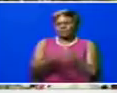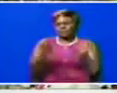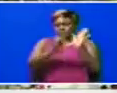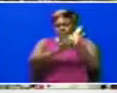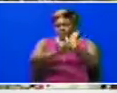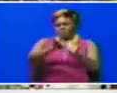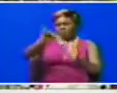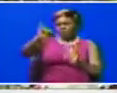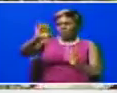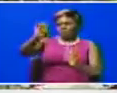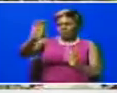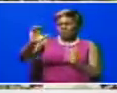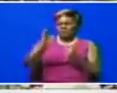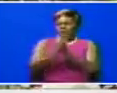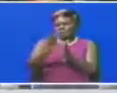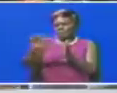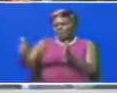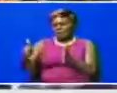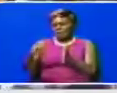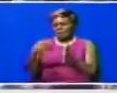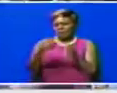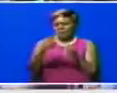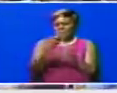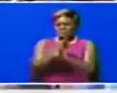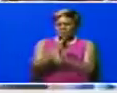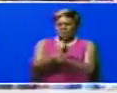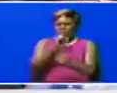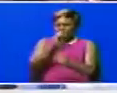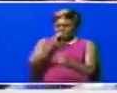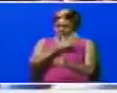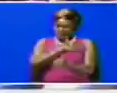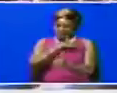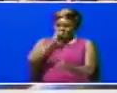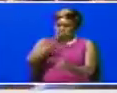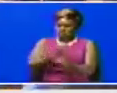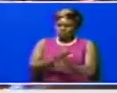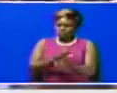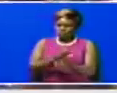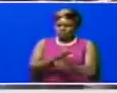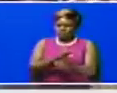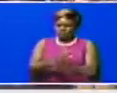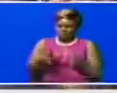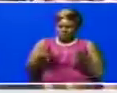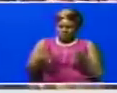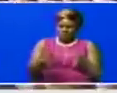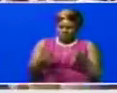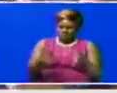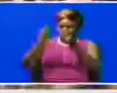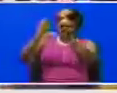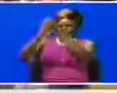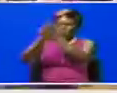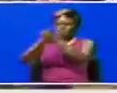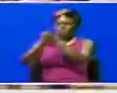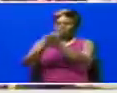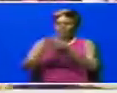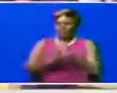IEBC and other institutions. The NASA leadership has promised to continue with their plans to pile pressure on the Jubilee regime